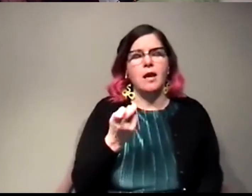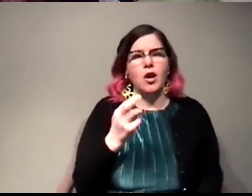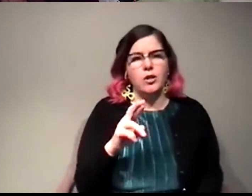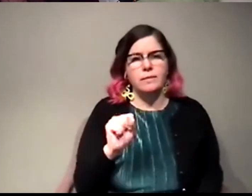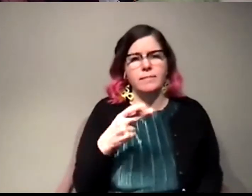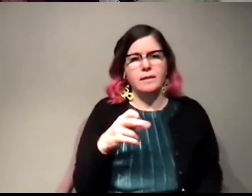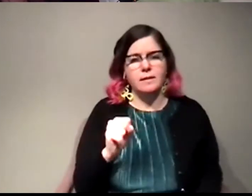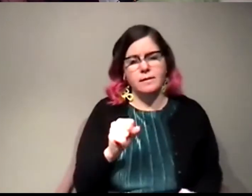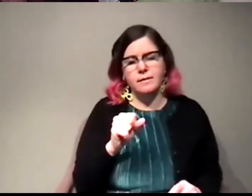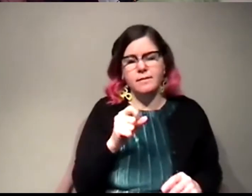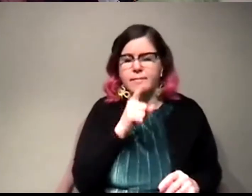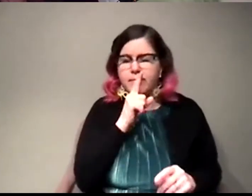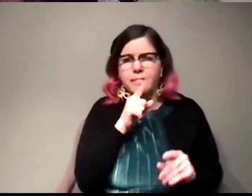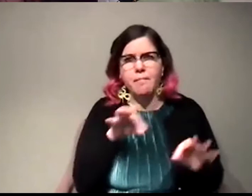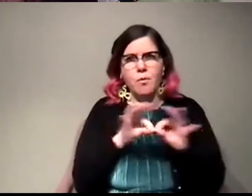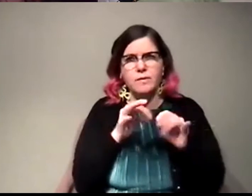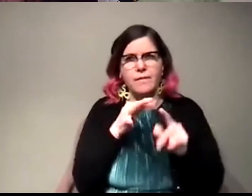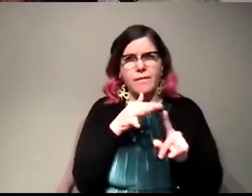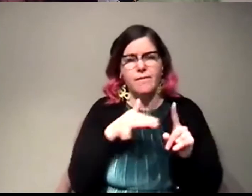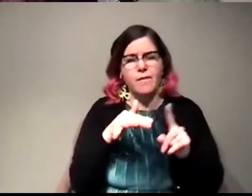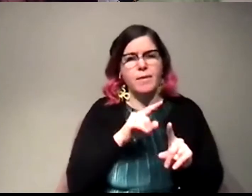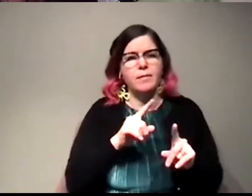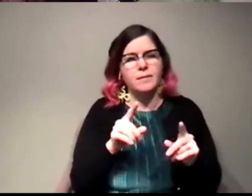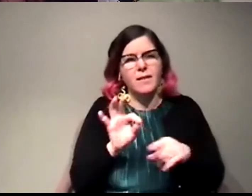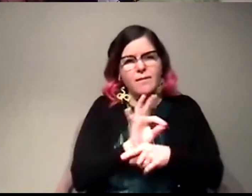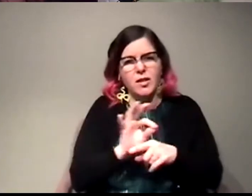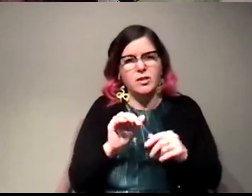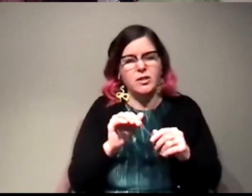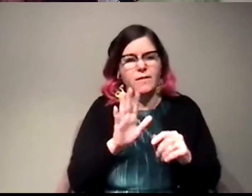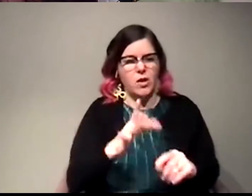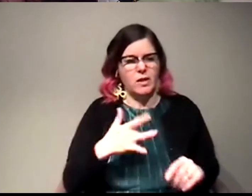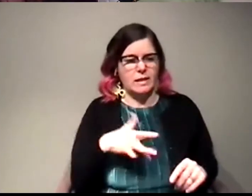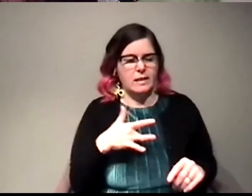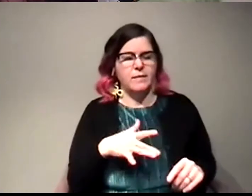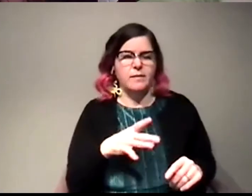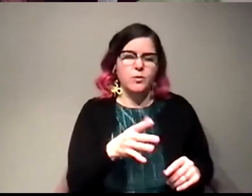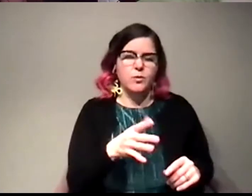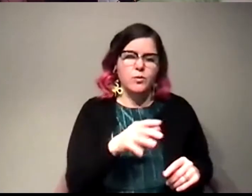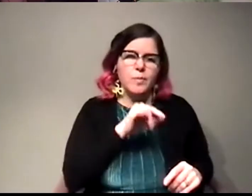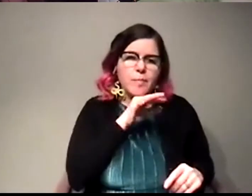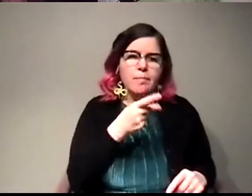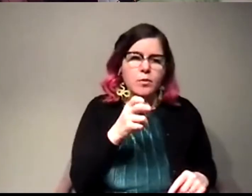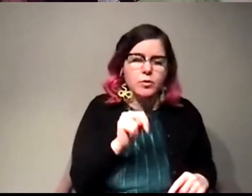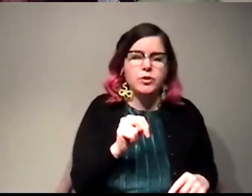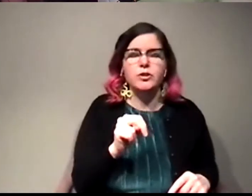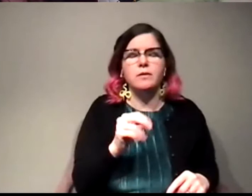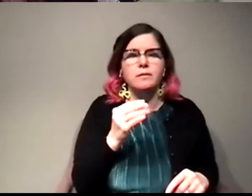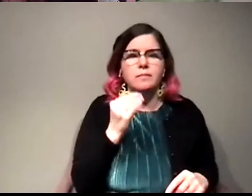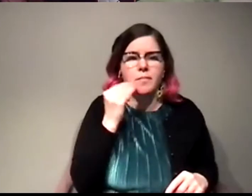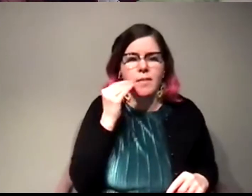their importance in the environment, but it is more of a function of how sensitive they are to stuff like pollution, habitat loss, et cetera.